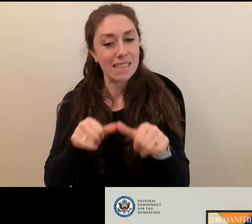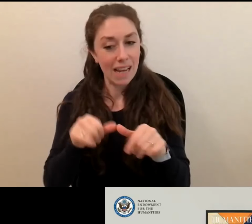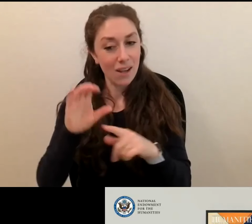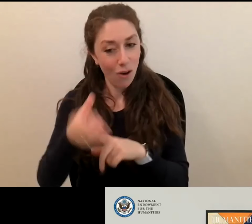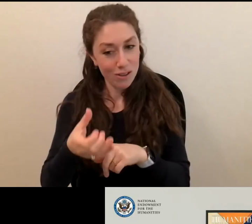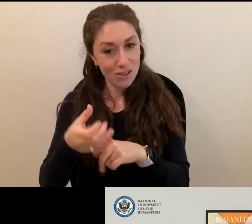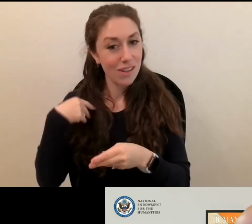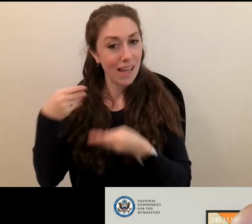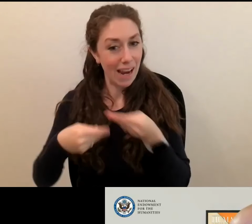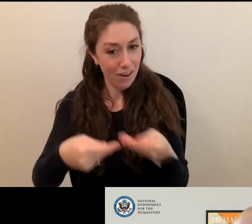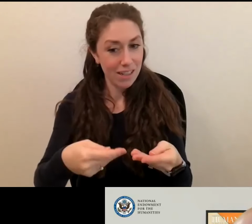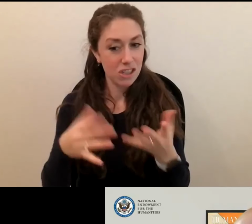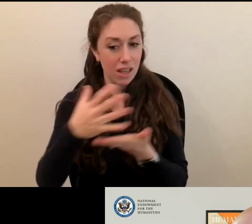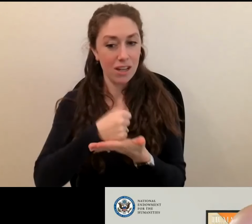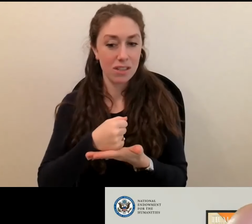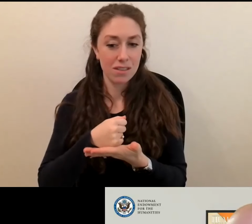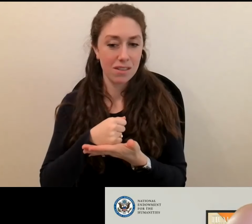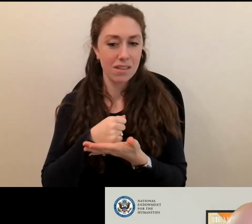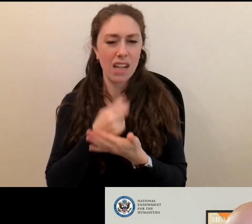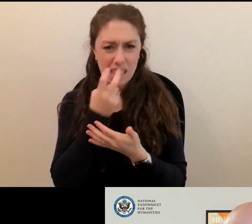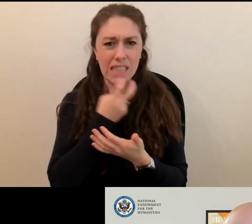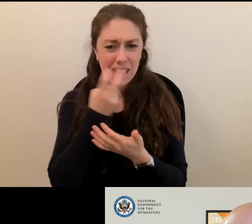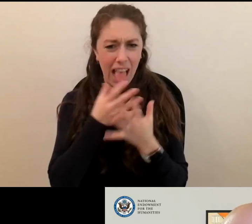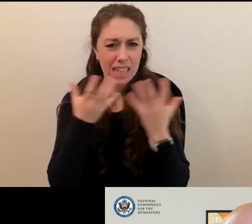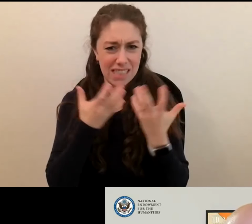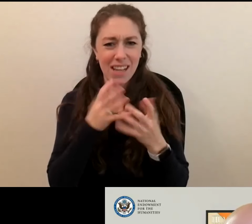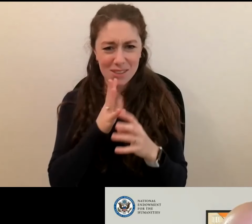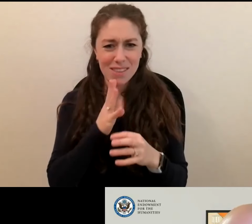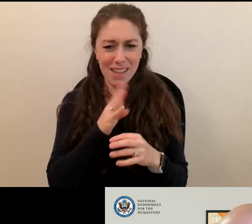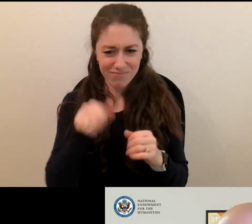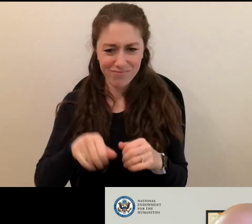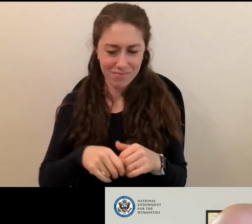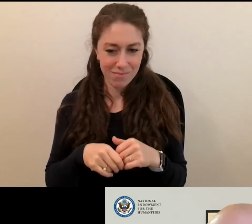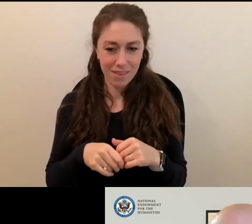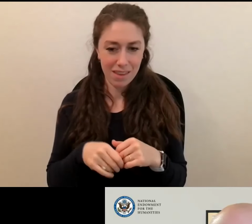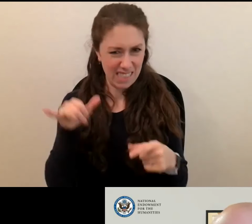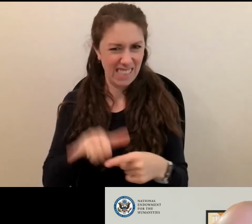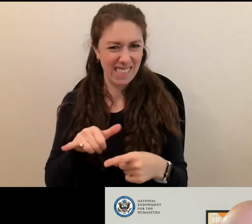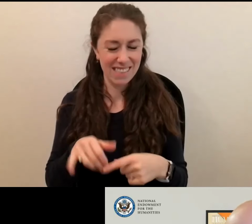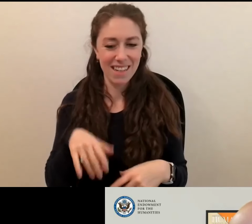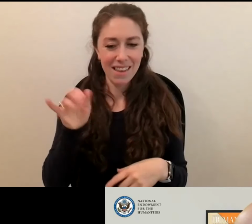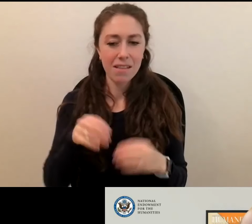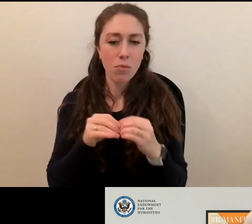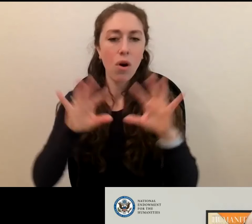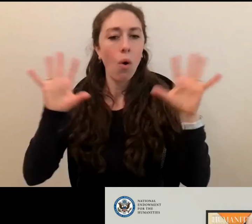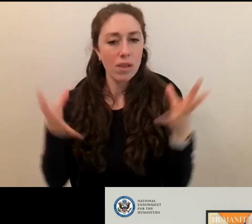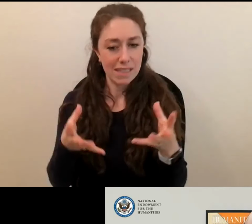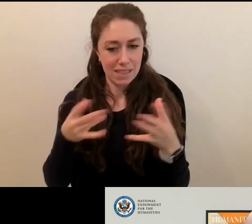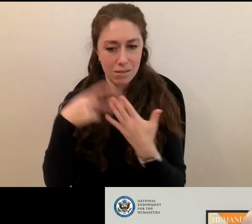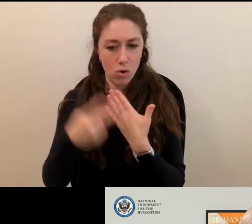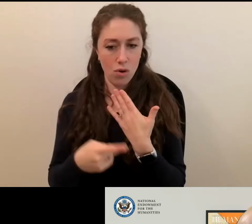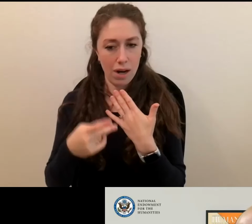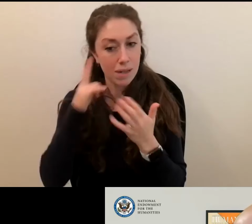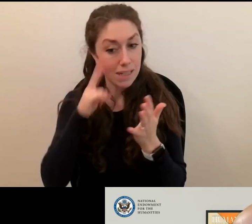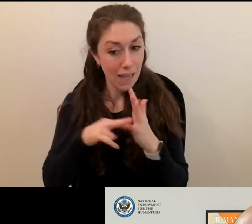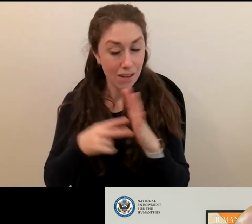Heritage Collections. So it's a little bit of a mouthful. This is a bit more of a holistic program that is intended to serve